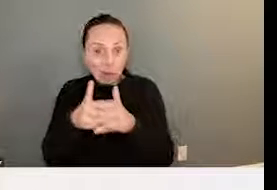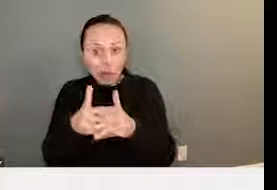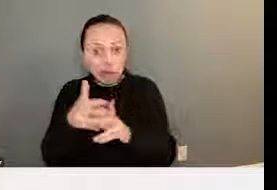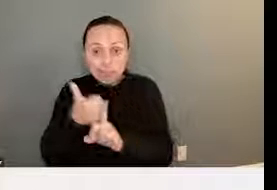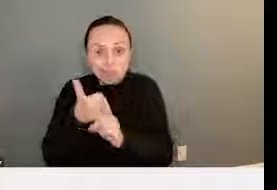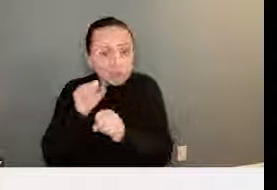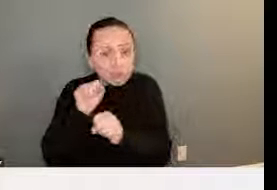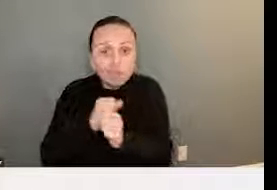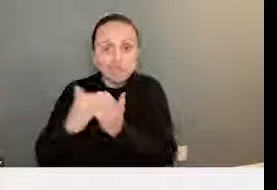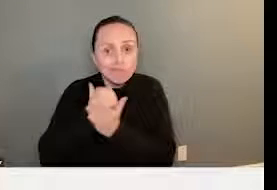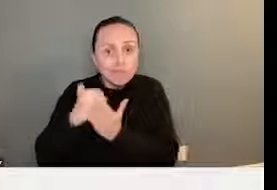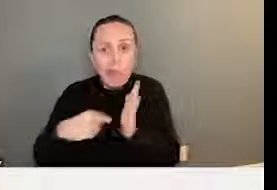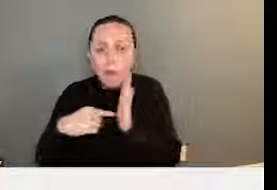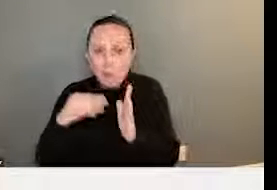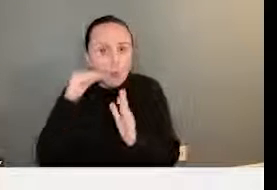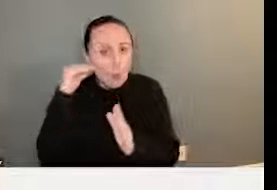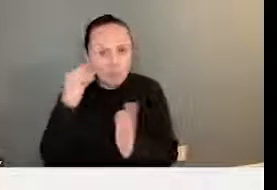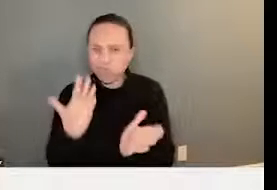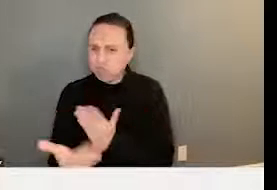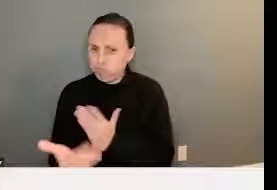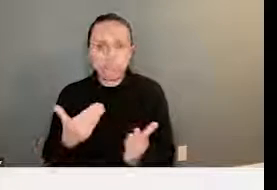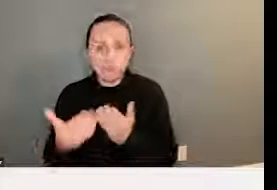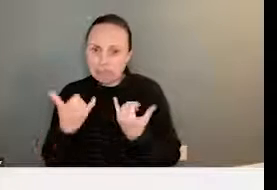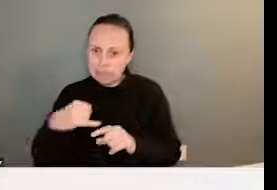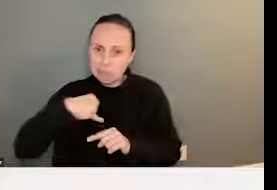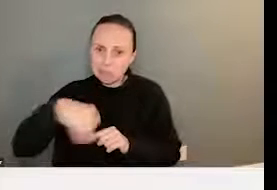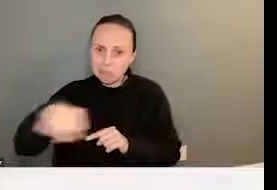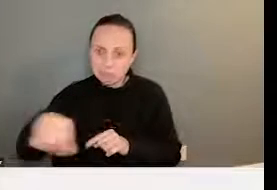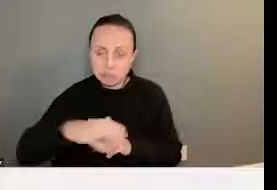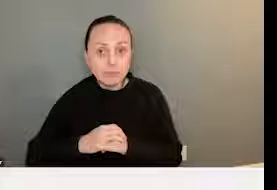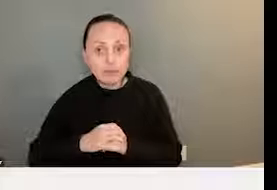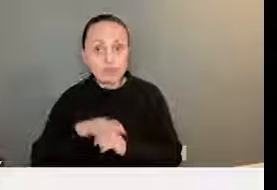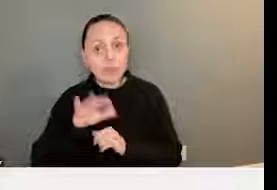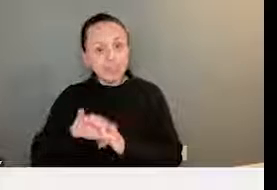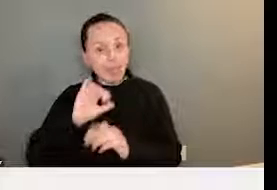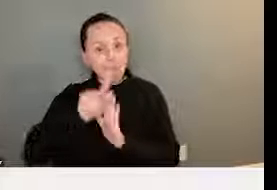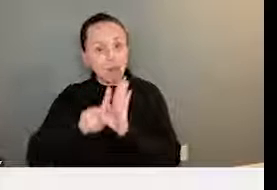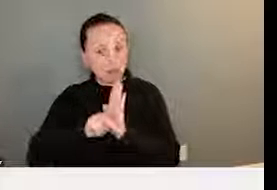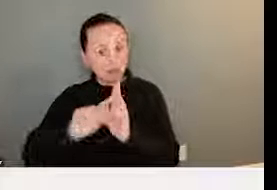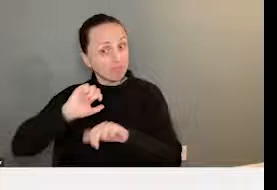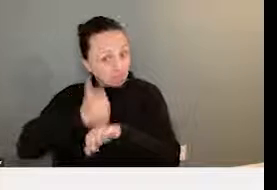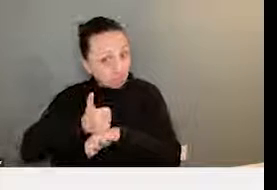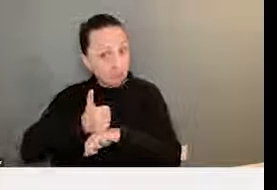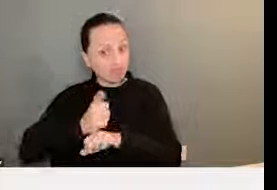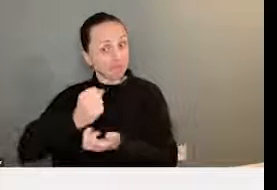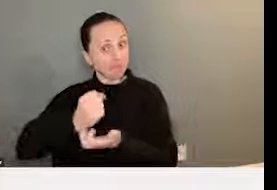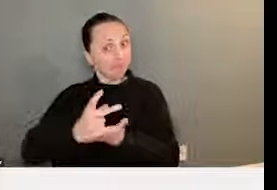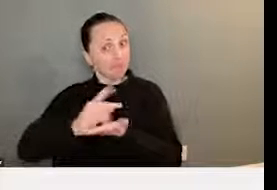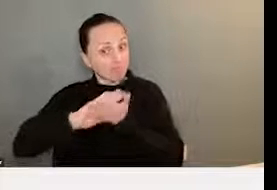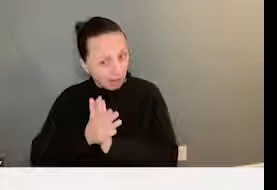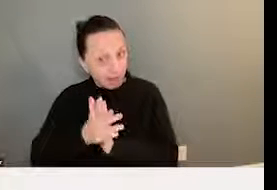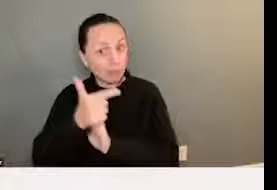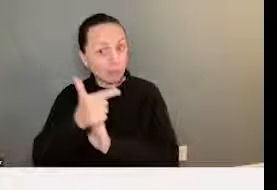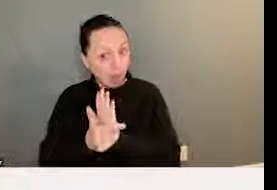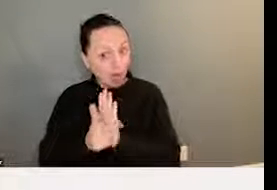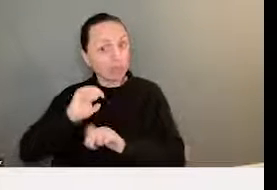to afford a home, right? So these policies essentially put into law all of the